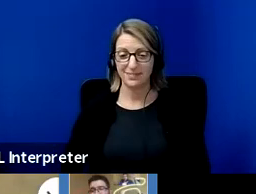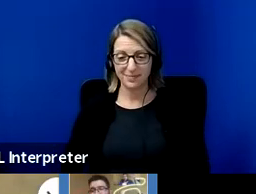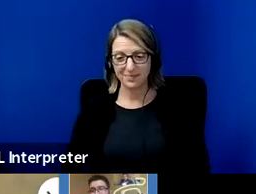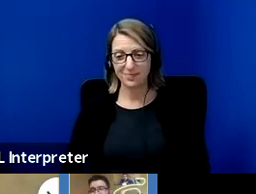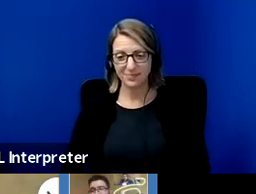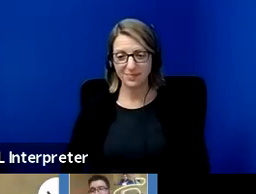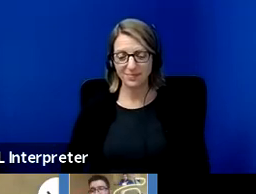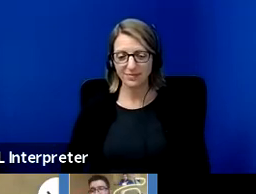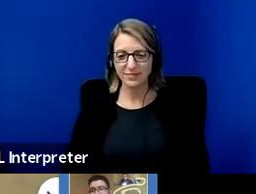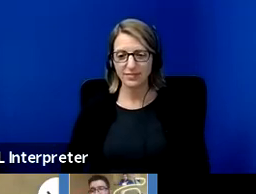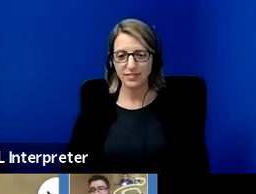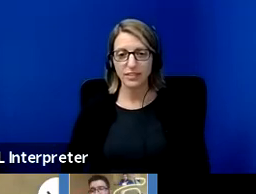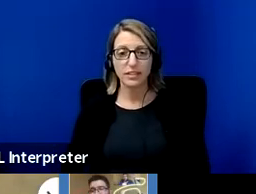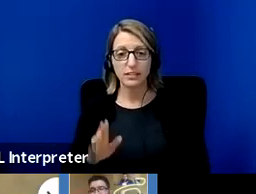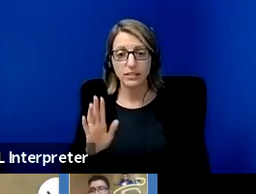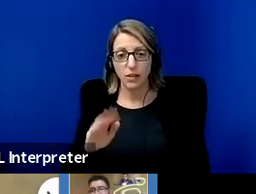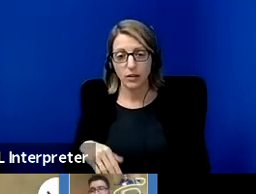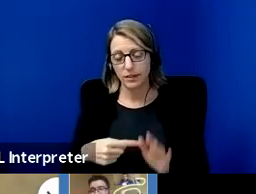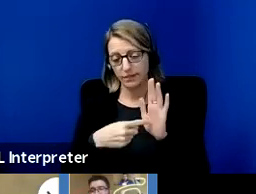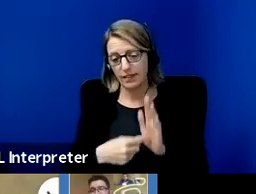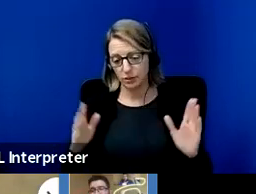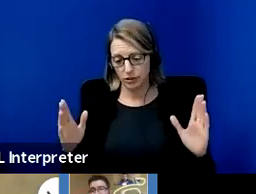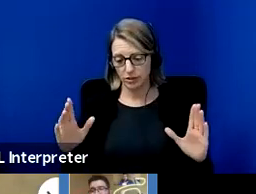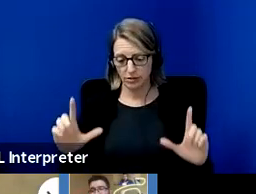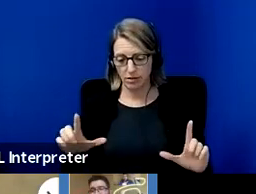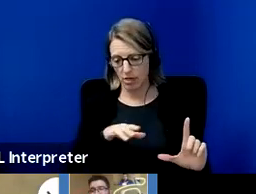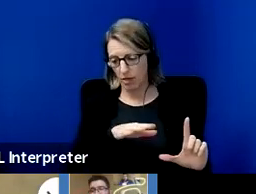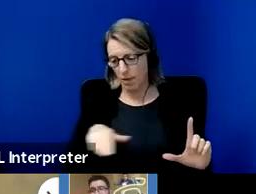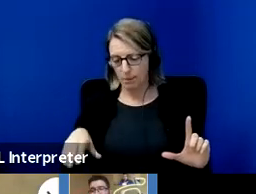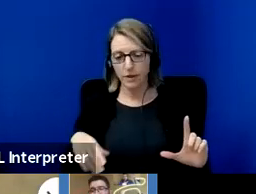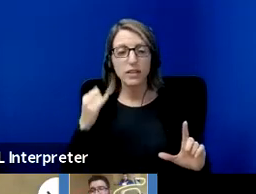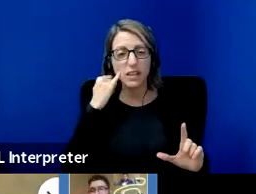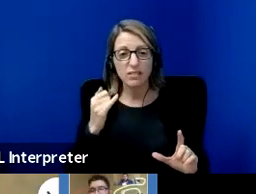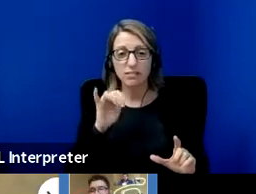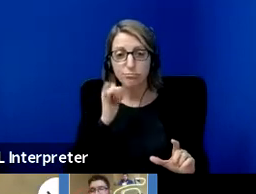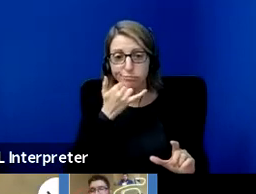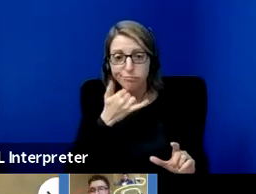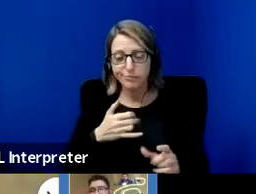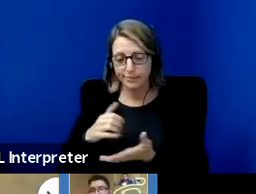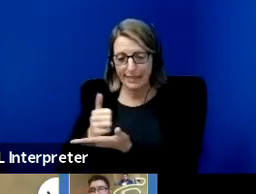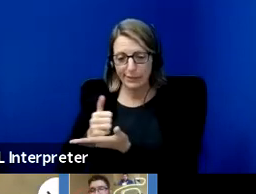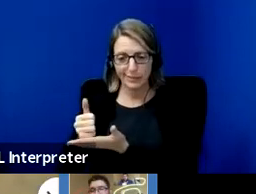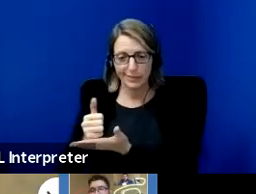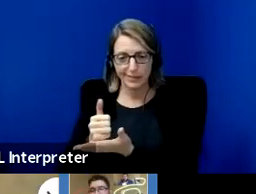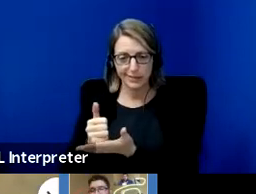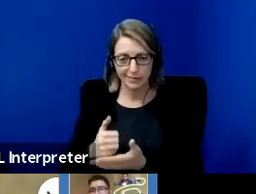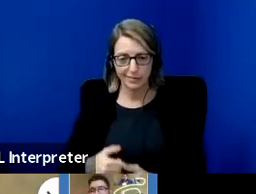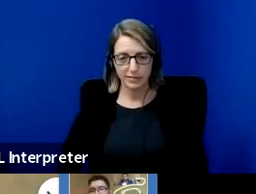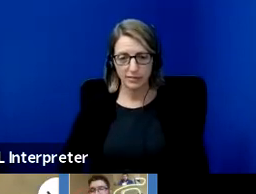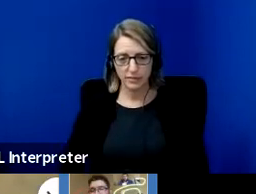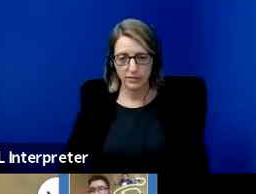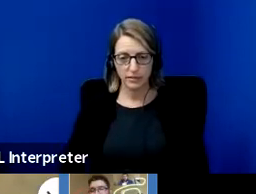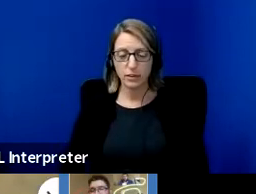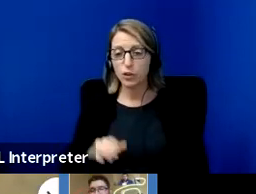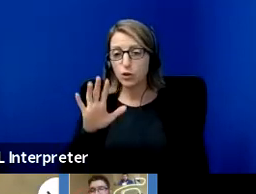Okay, so those are the features on the bottom. If you mess up, you can use the eraser and notice it erases. Now, your